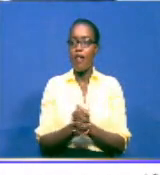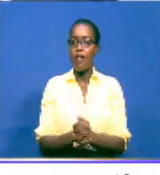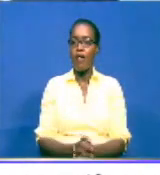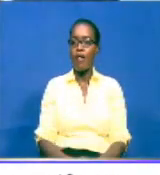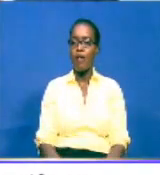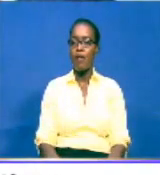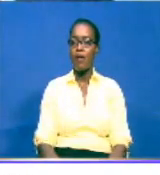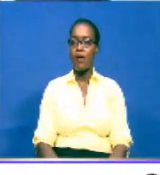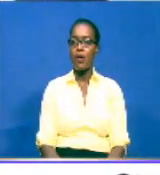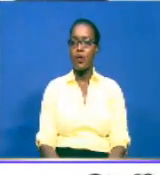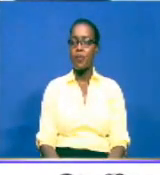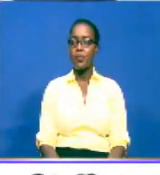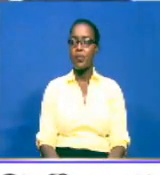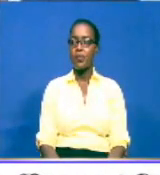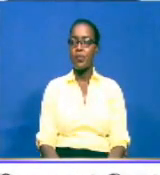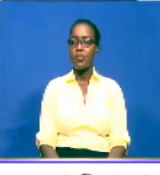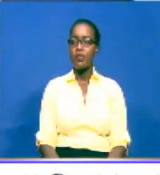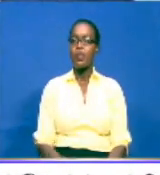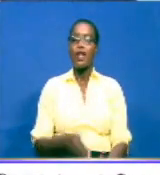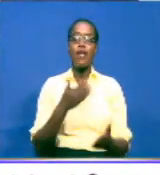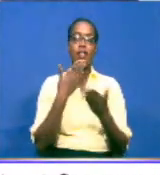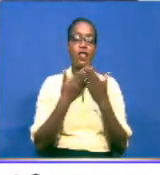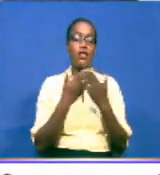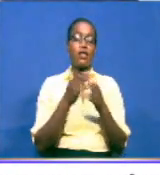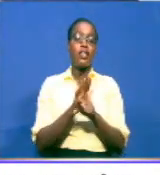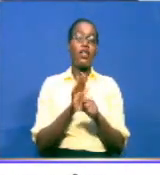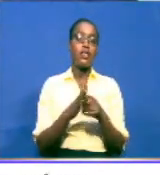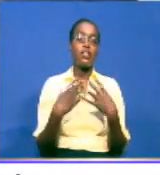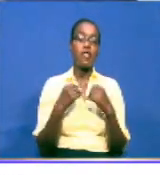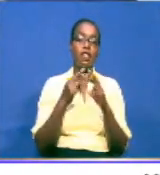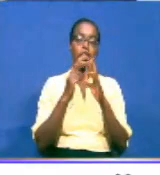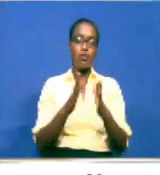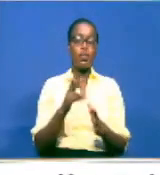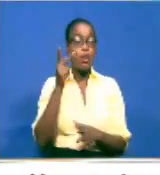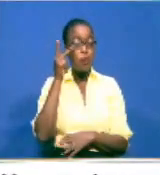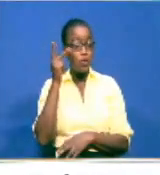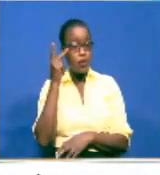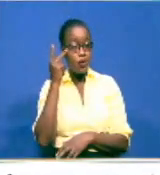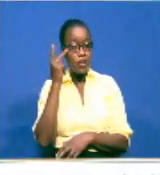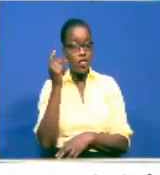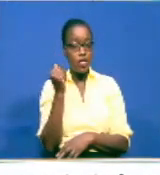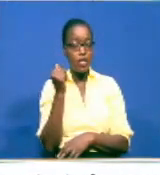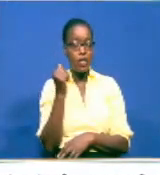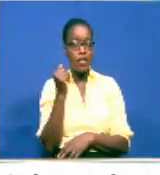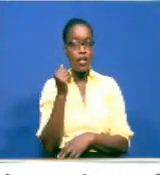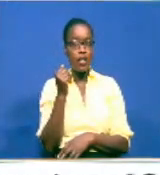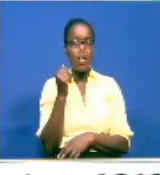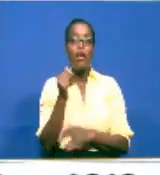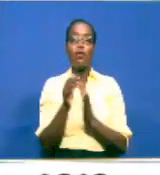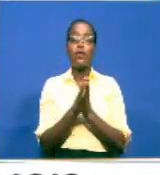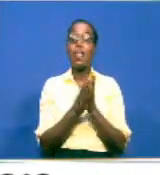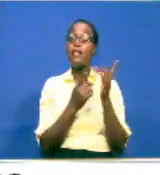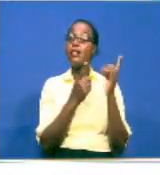Museo. Thank you. That has been our health reporter, Purity Museo, there. And of course, with an